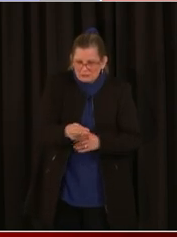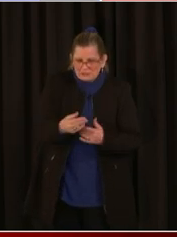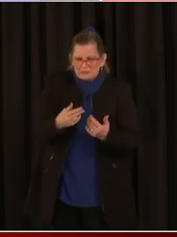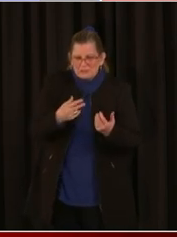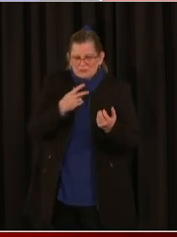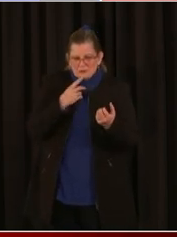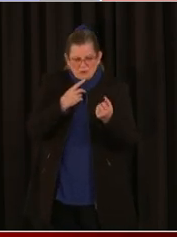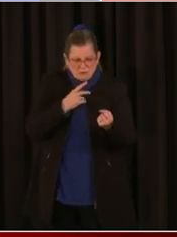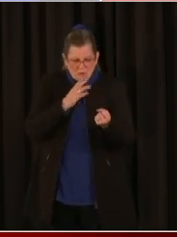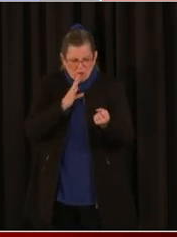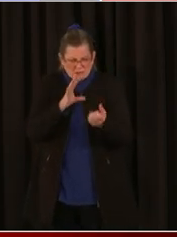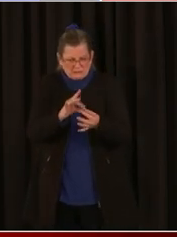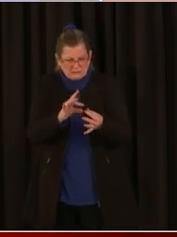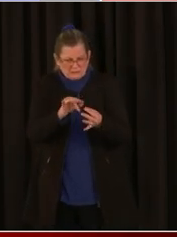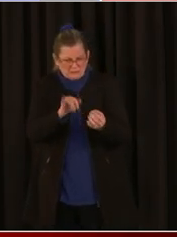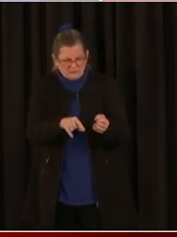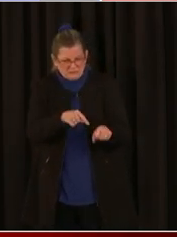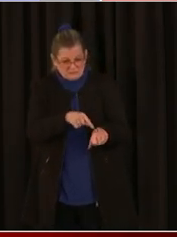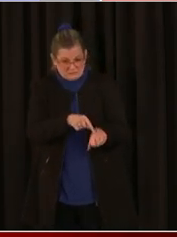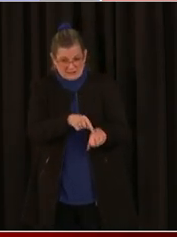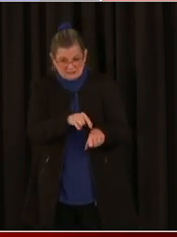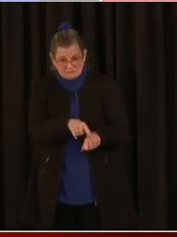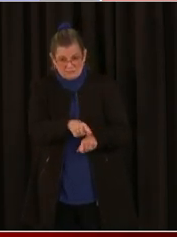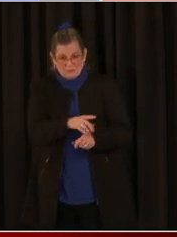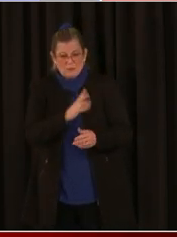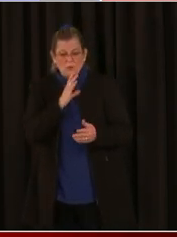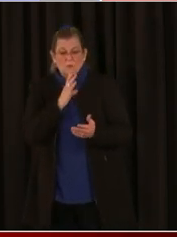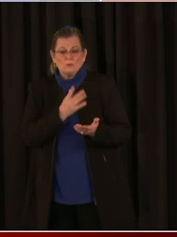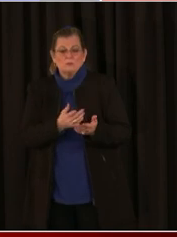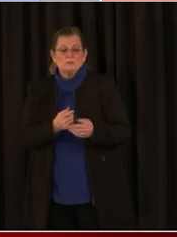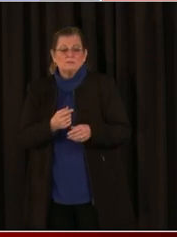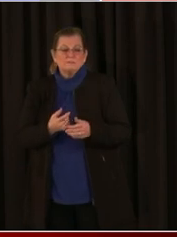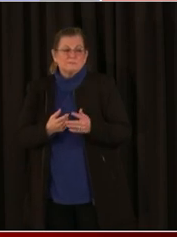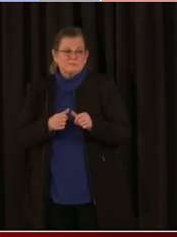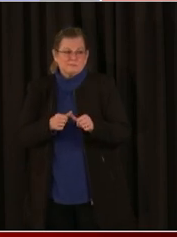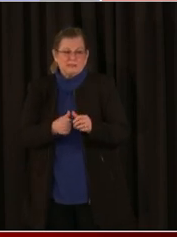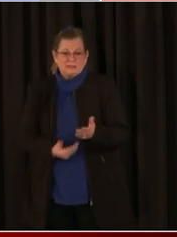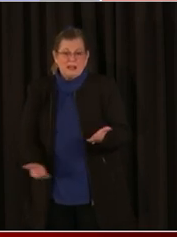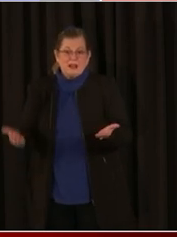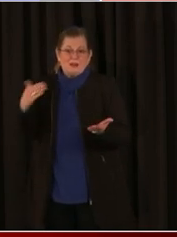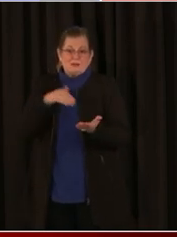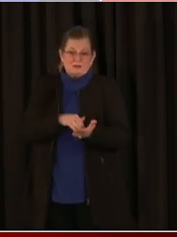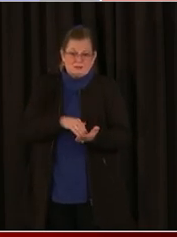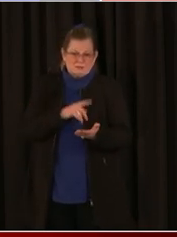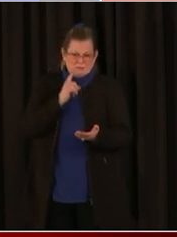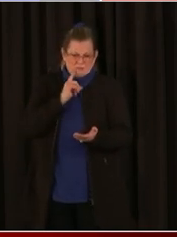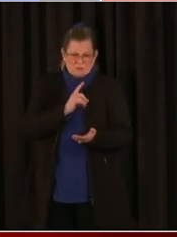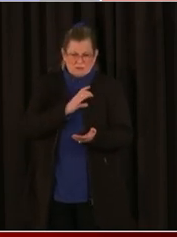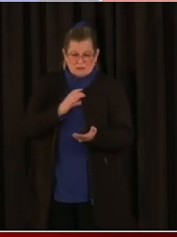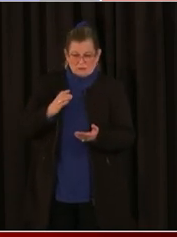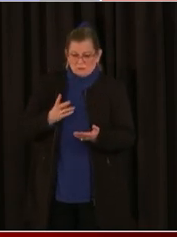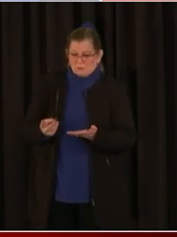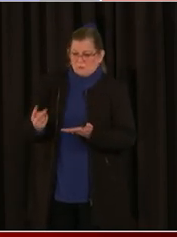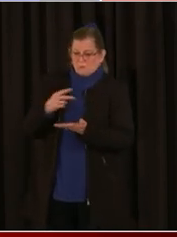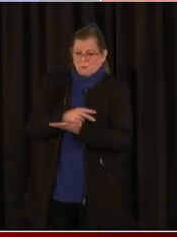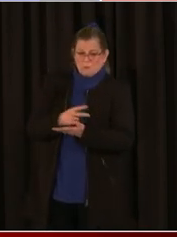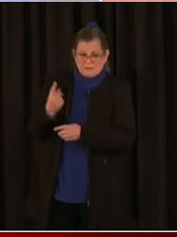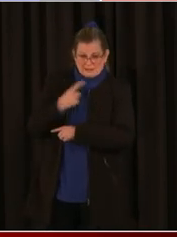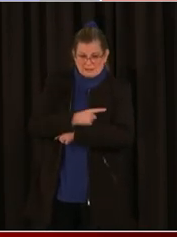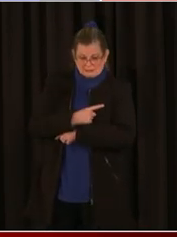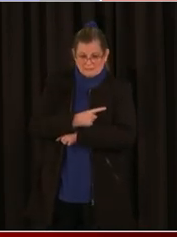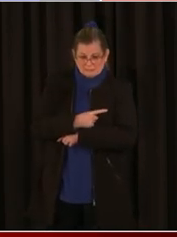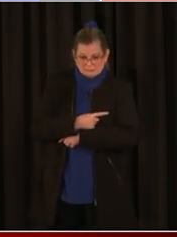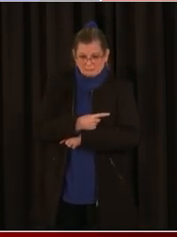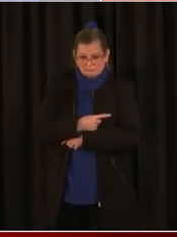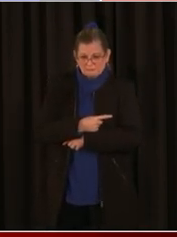second. So the clock starts over, and then it's the 30 congressional review days. I'm going to say a little bit more, and I'm going to